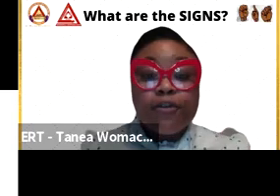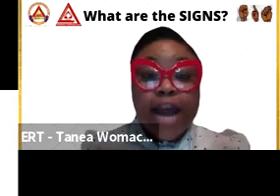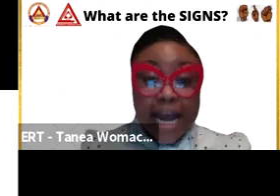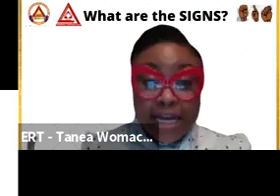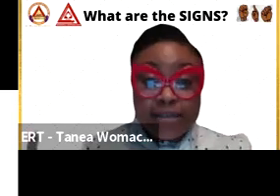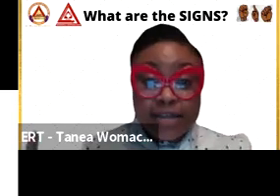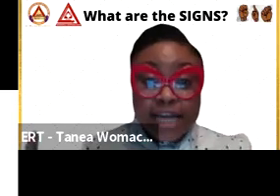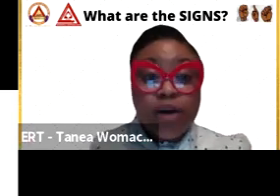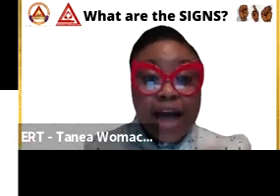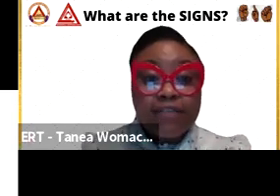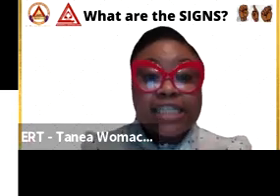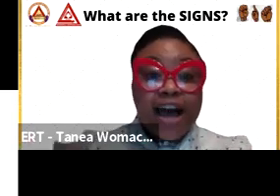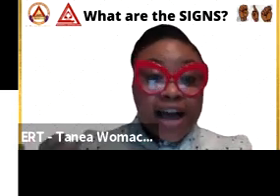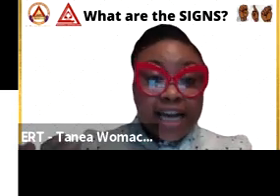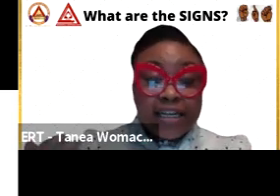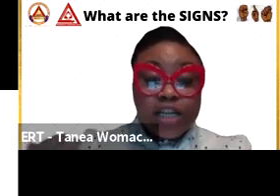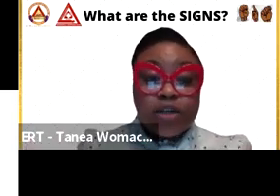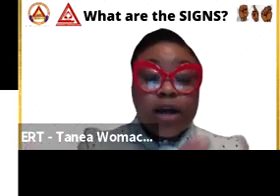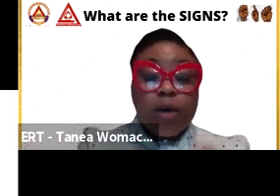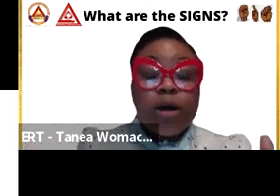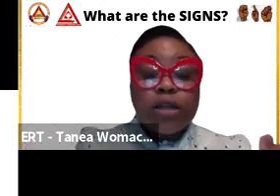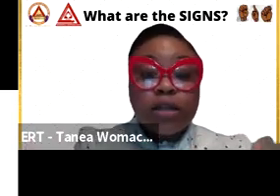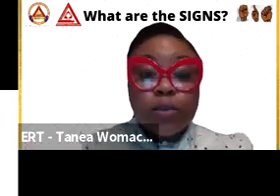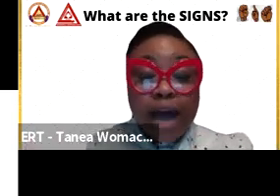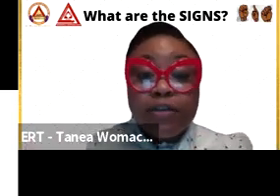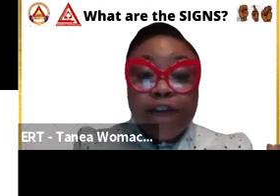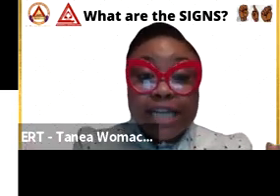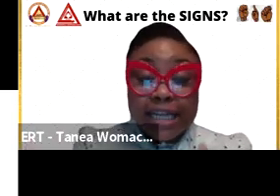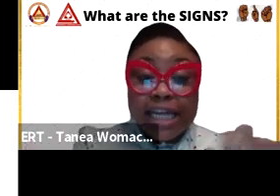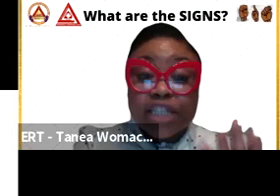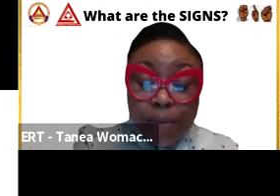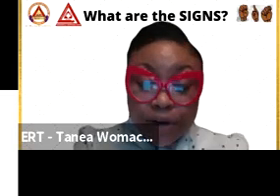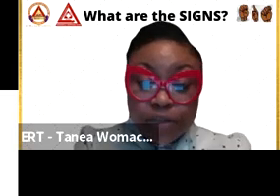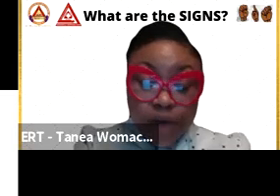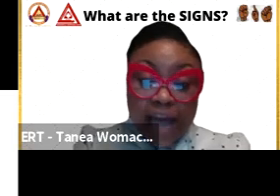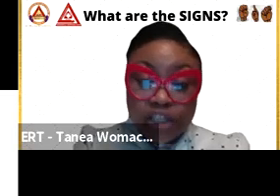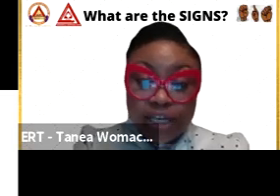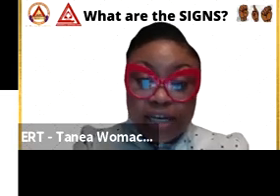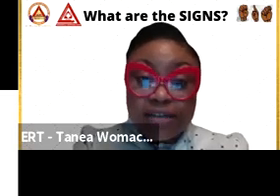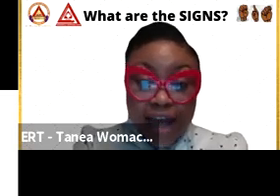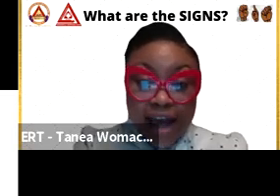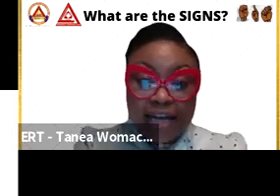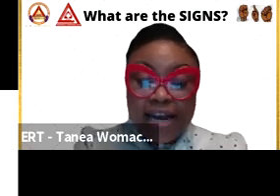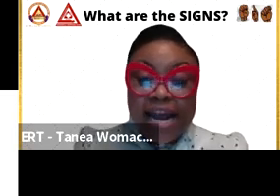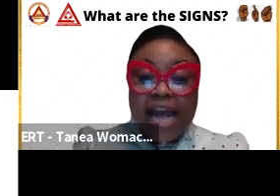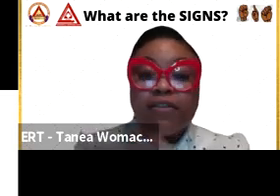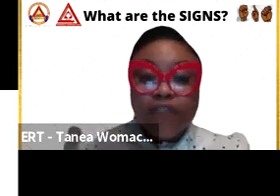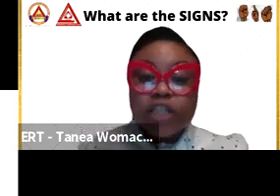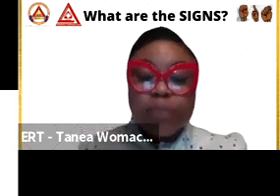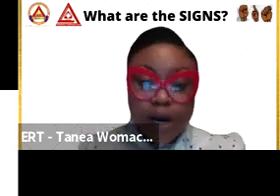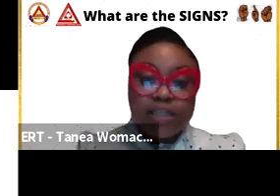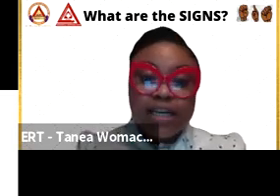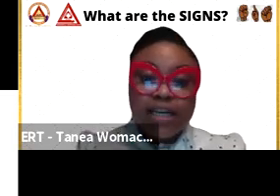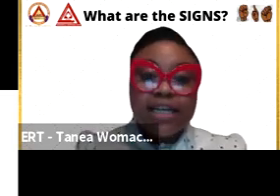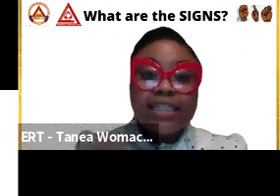a phrase that you'll have to sign. So we'll have a phrase that the interpreters will actually sign. And the